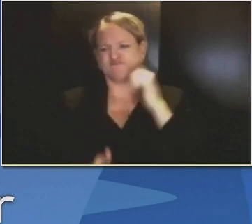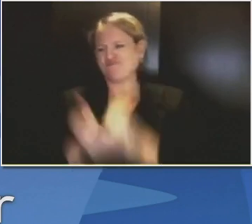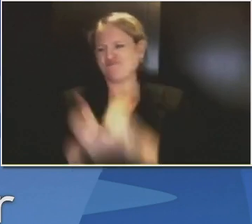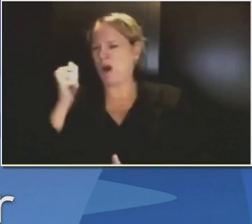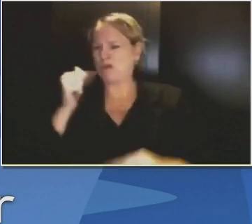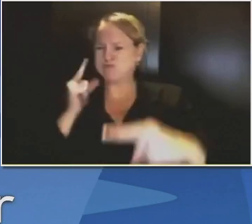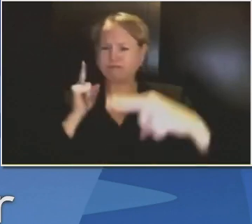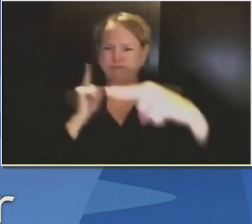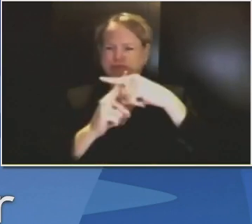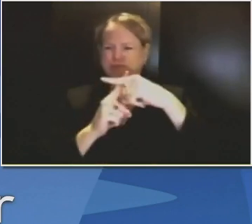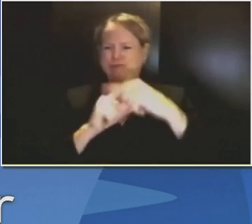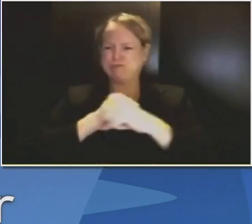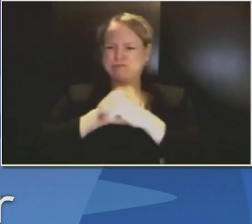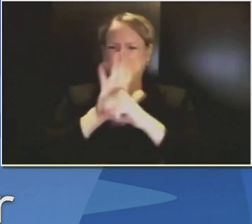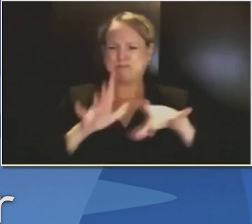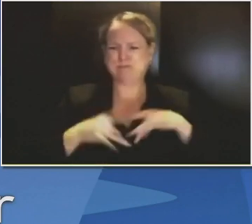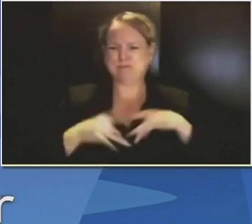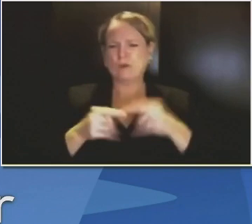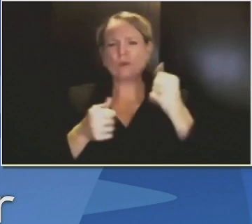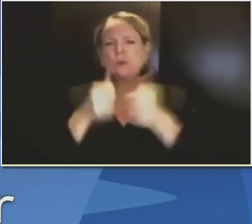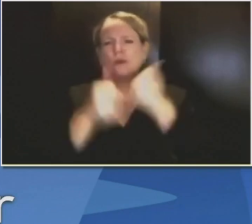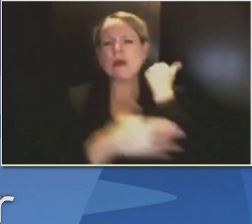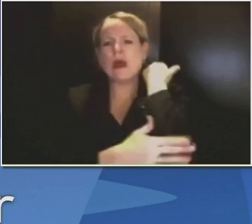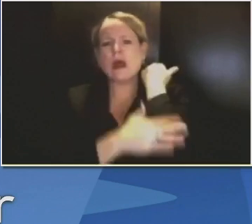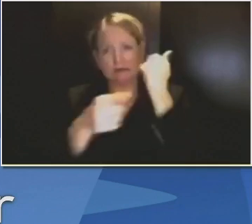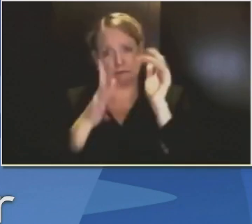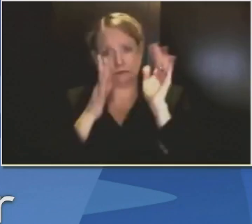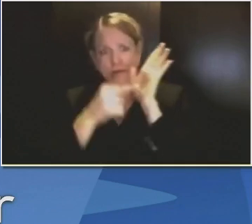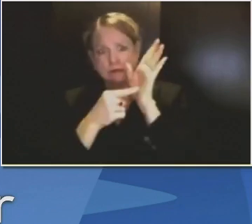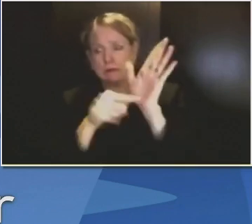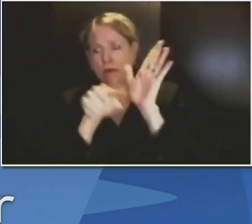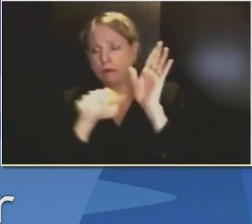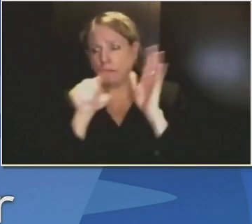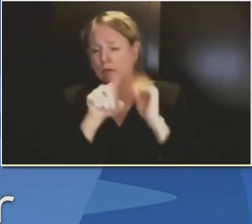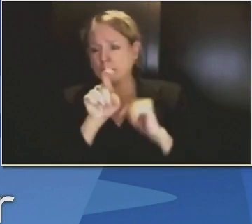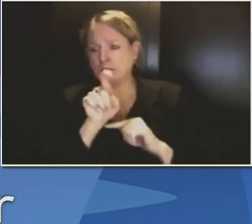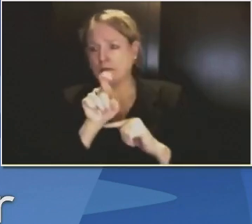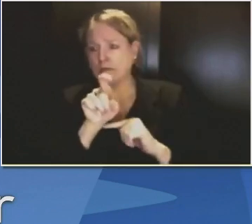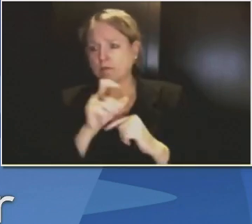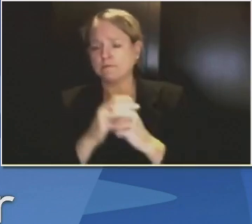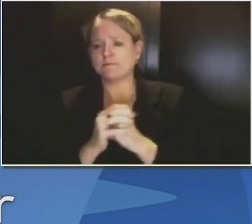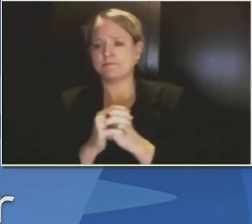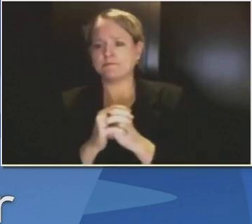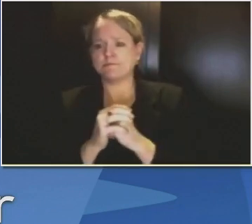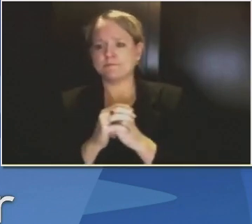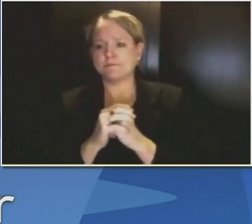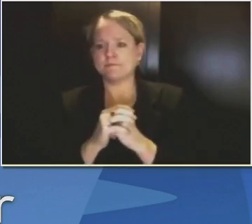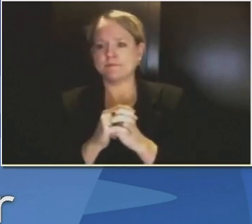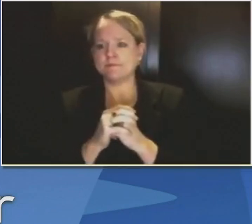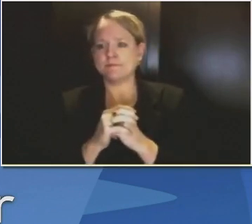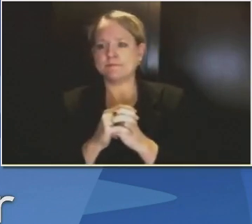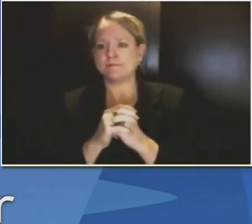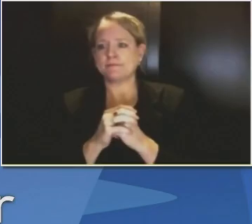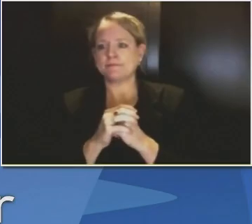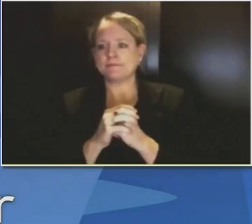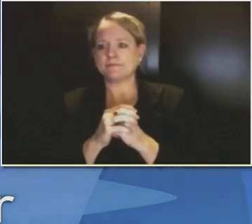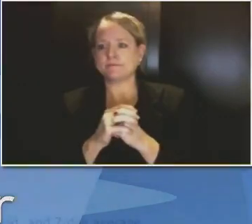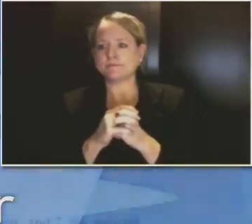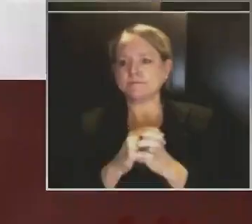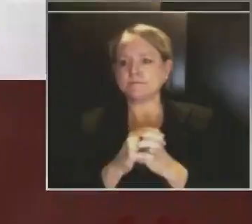the county level data, you're looking for the number of cases by